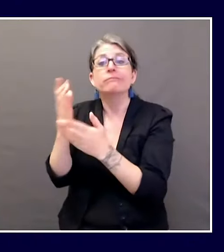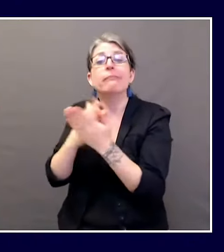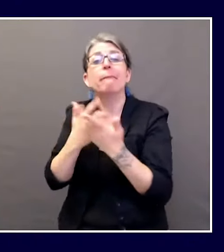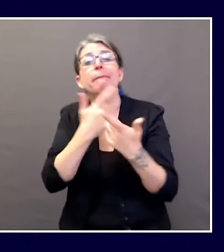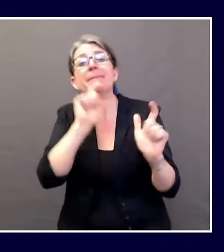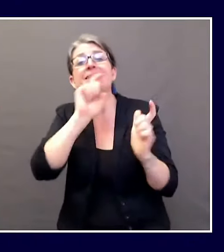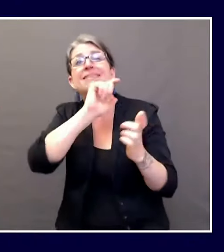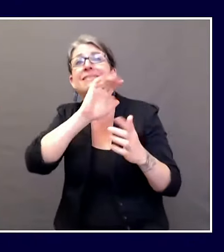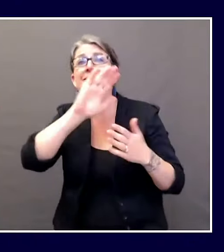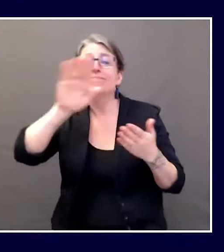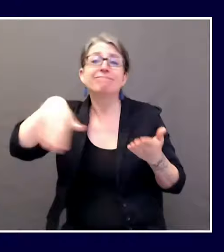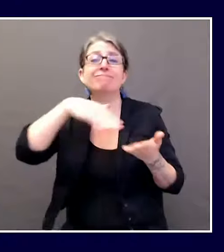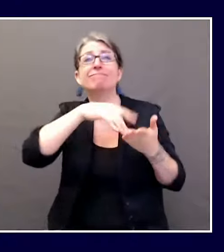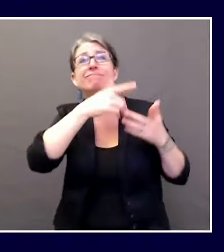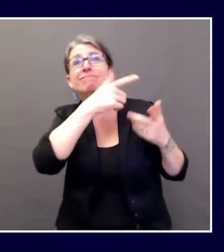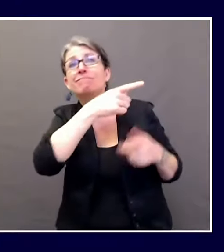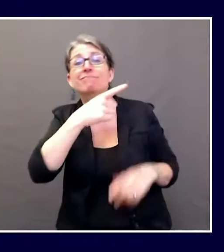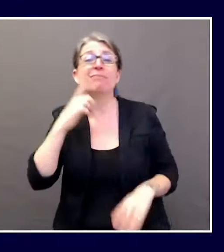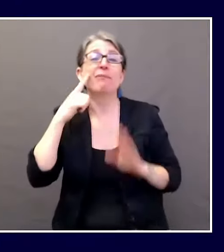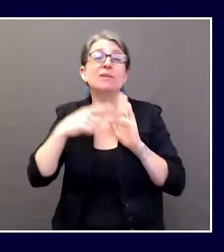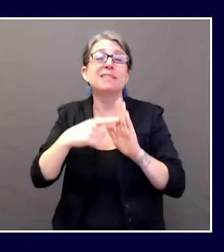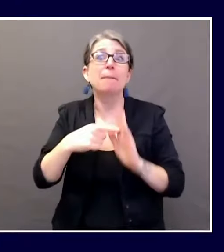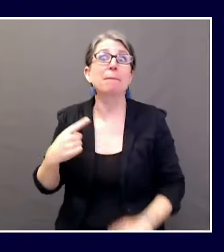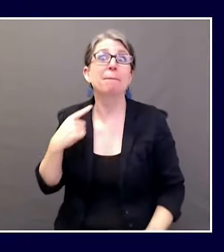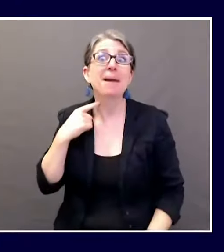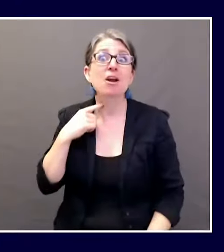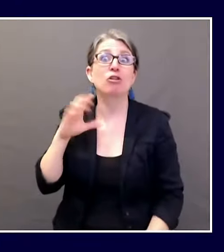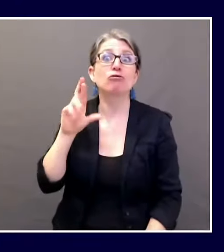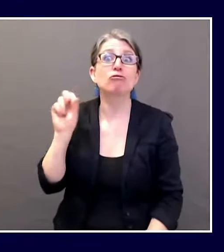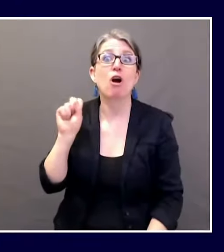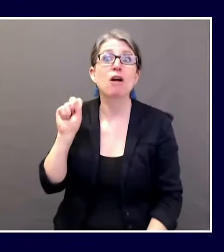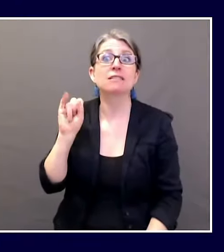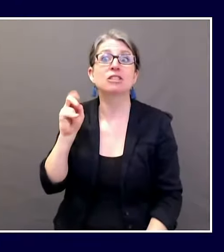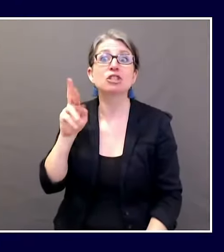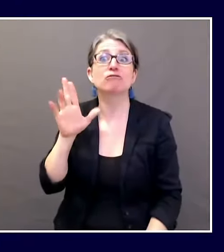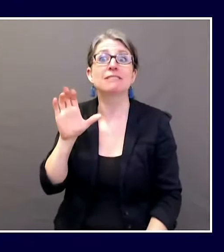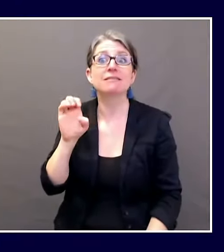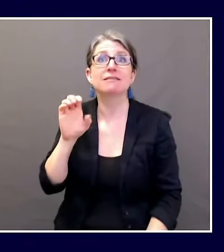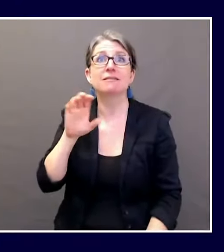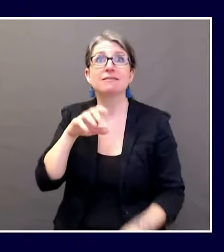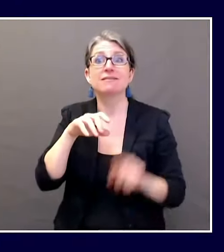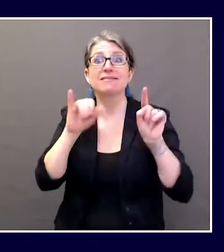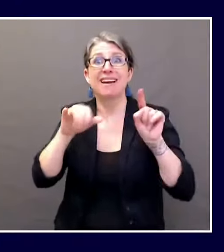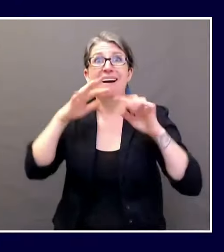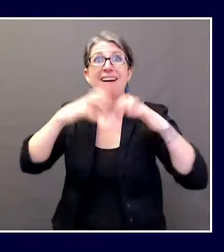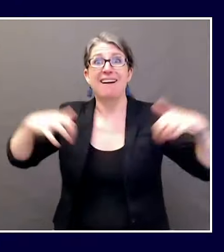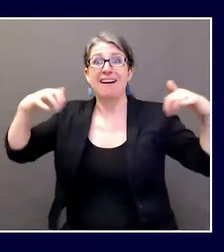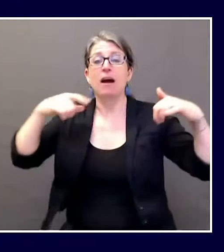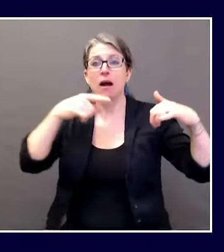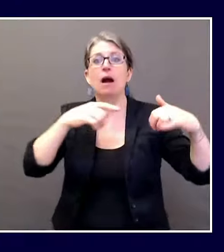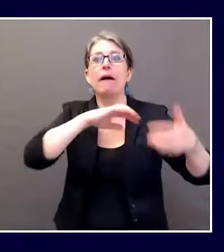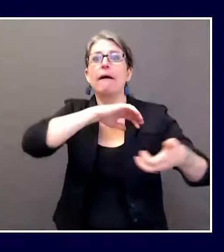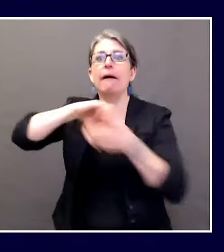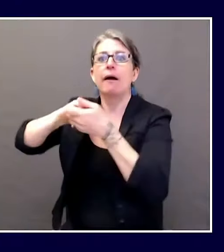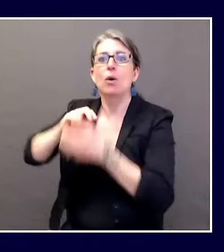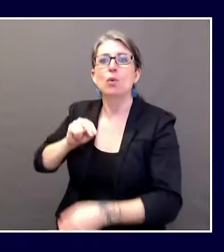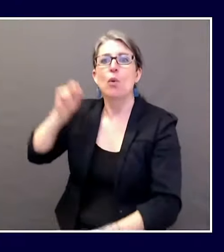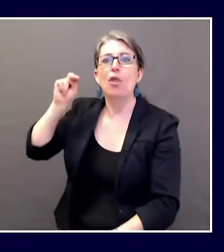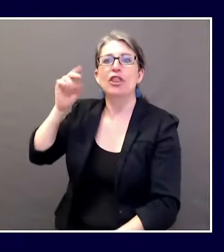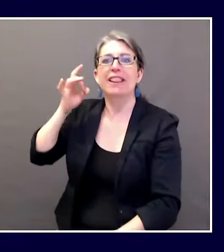Insurance Center in Bangor operated in partnership with Northern Light Health. They will continue to use their own scheduling